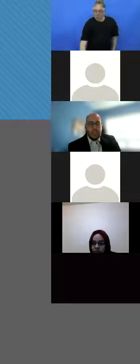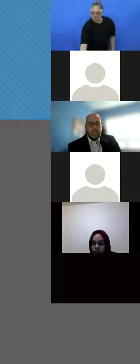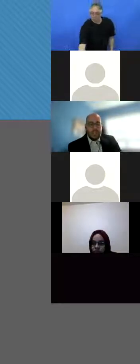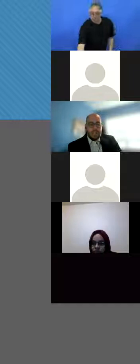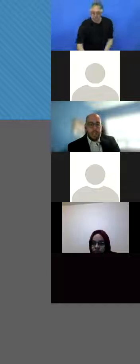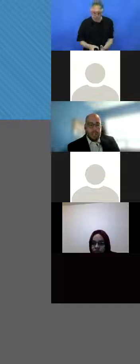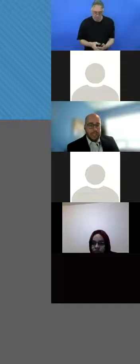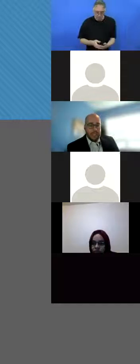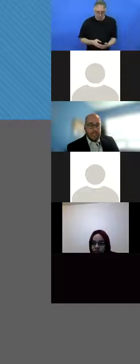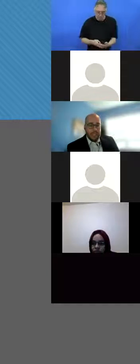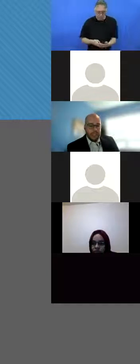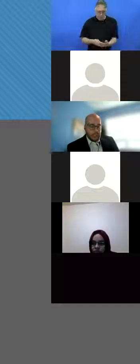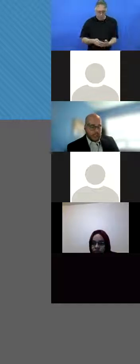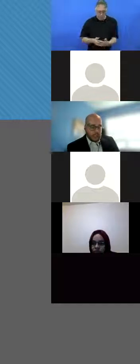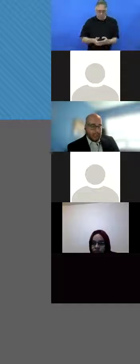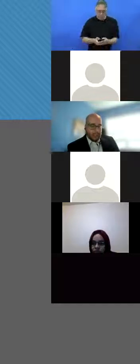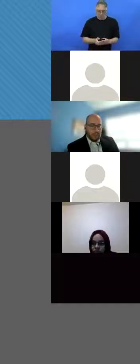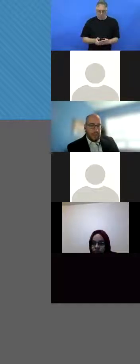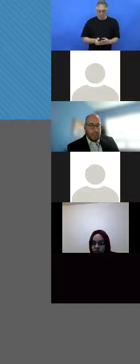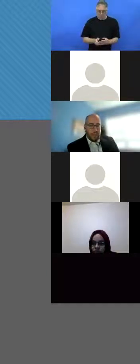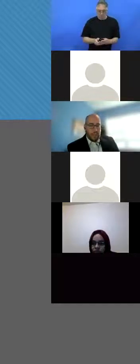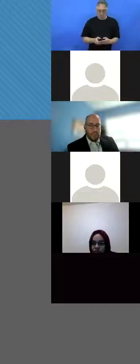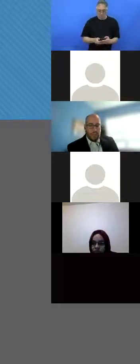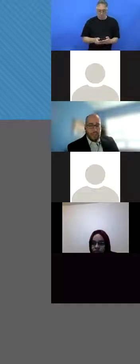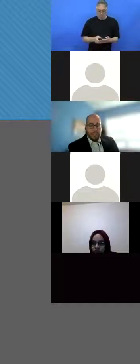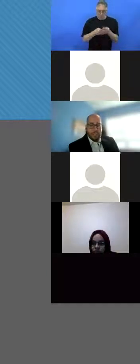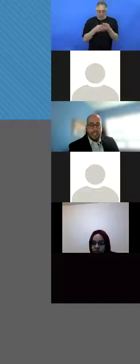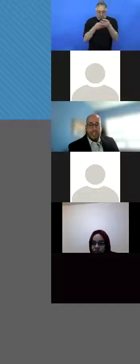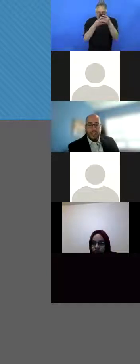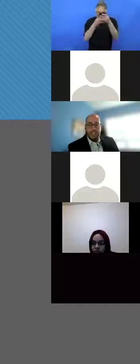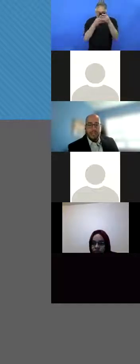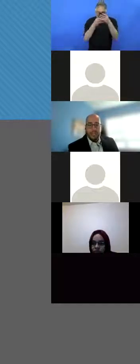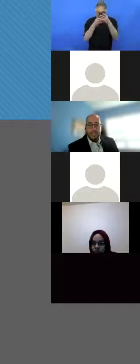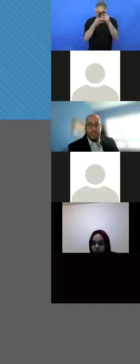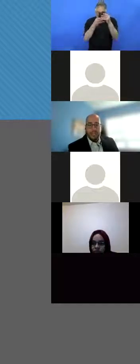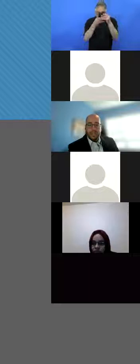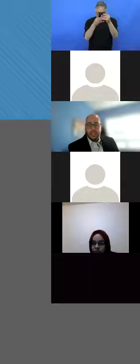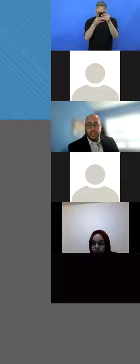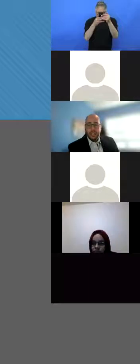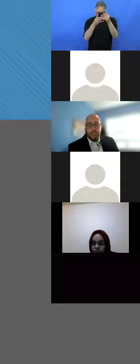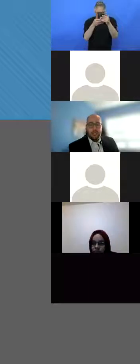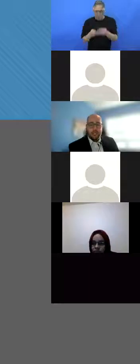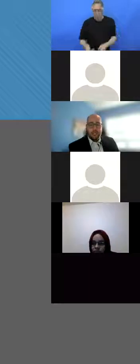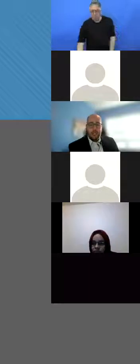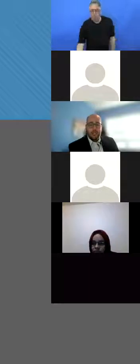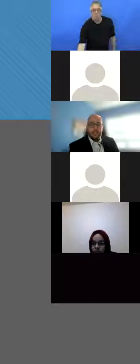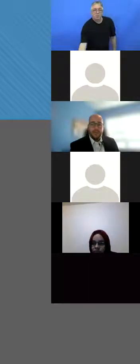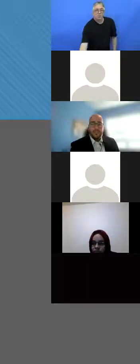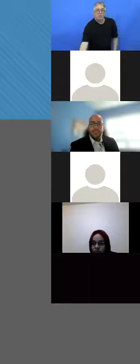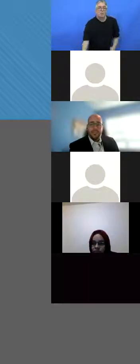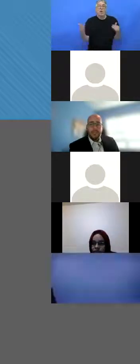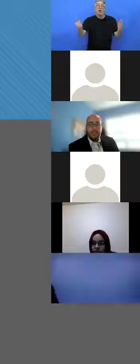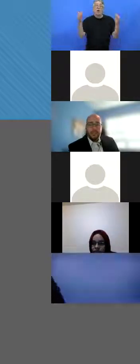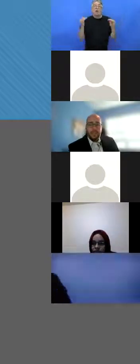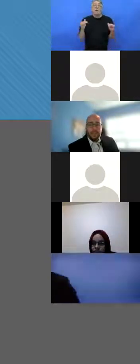The next steps that will be taken by the UNSR and his mandate will be a report to the